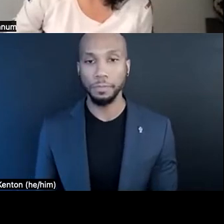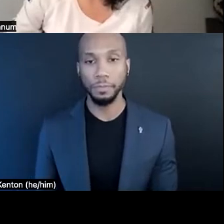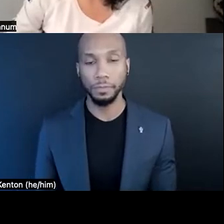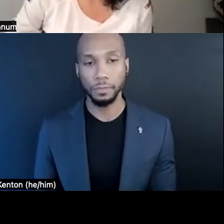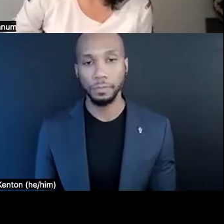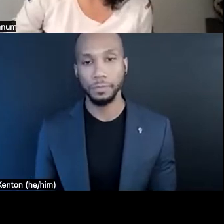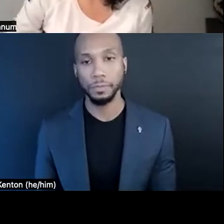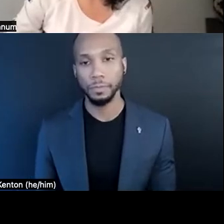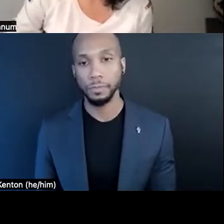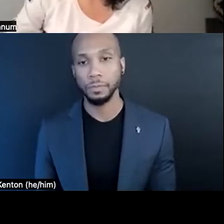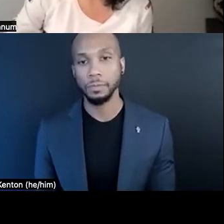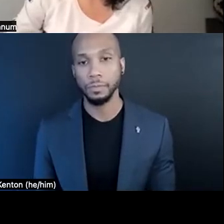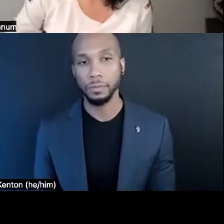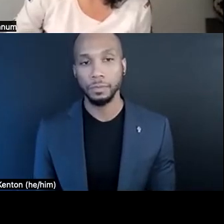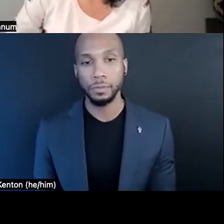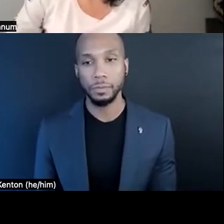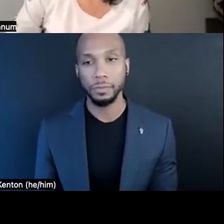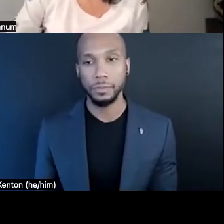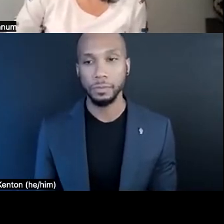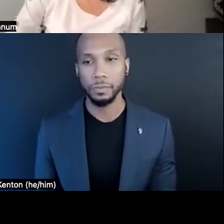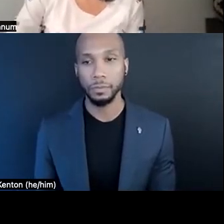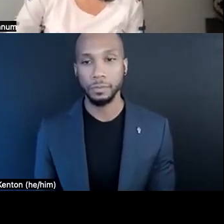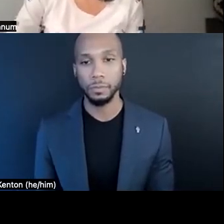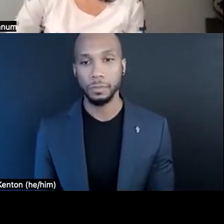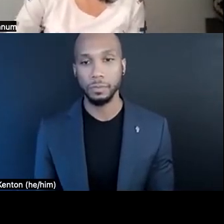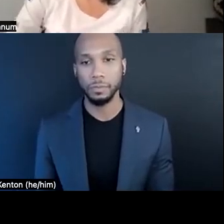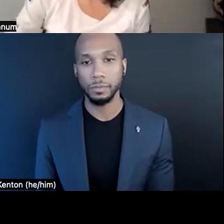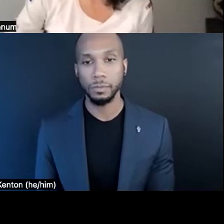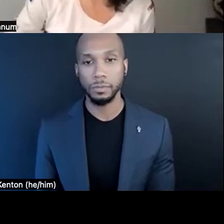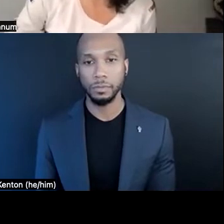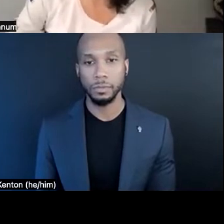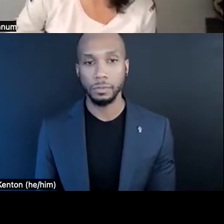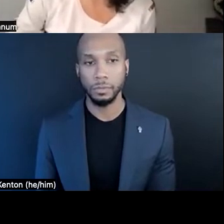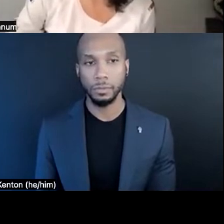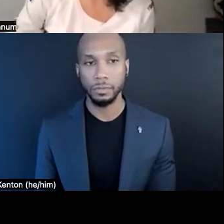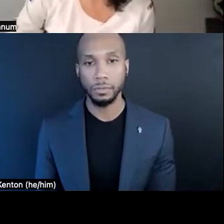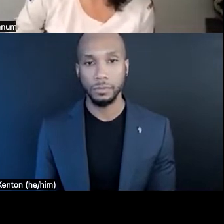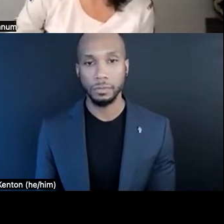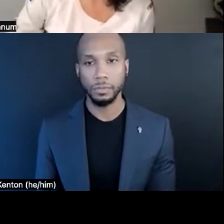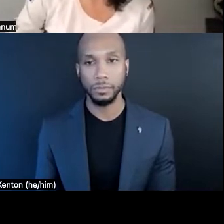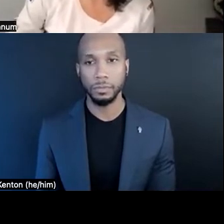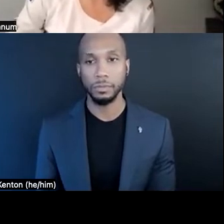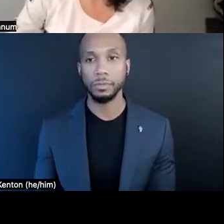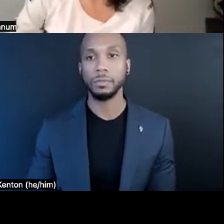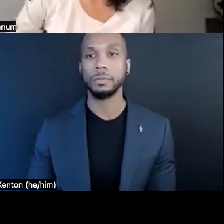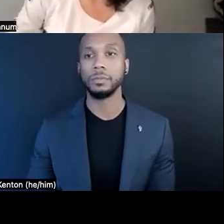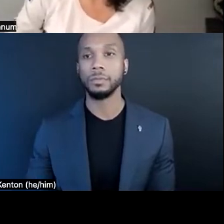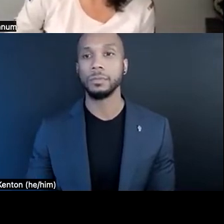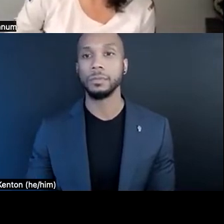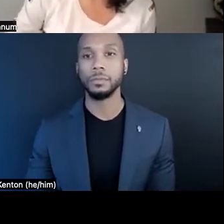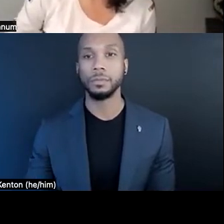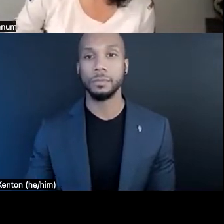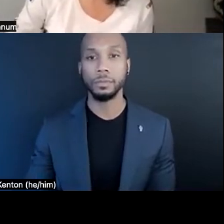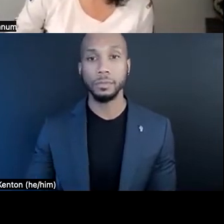idioma en el mejor idioma, en el idioma que corresponde. Y ahora vamos a pasar la palabra a Julianna.